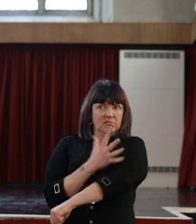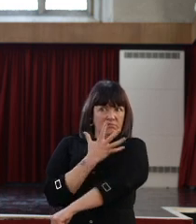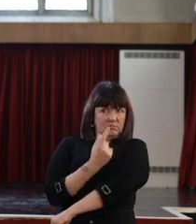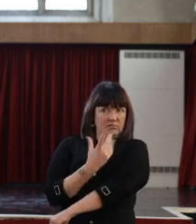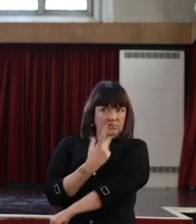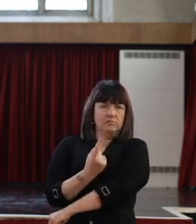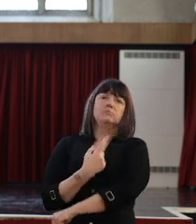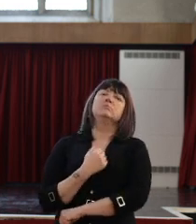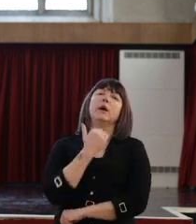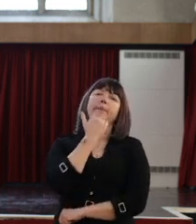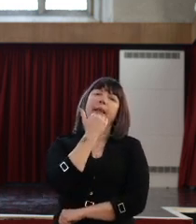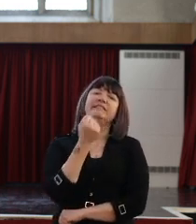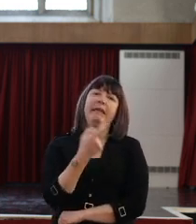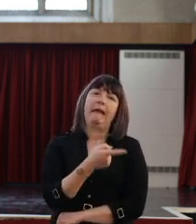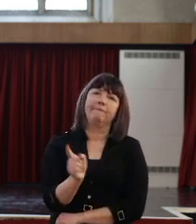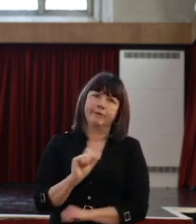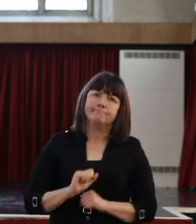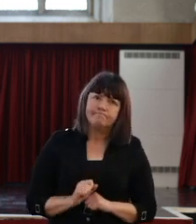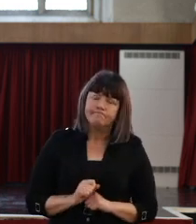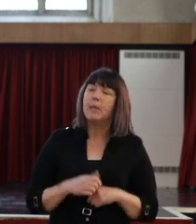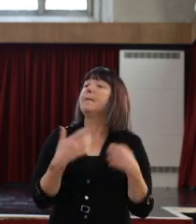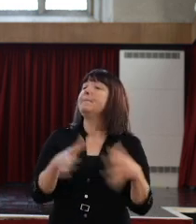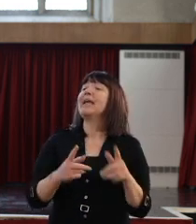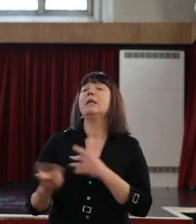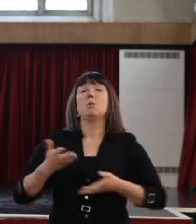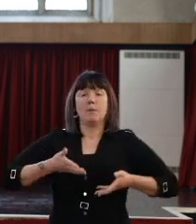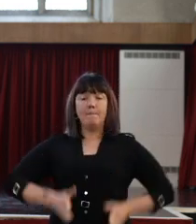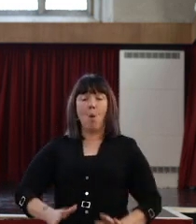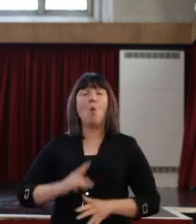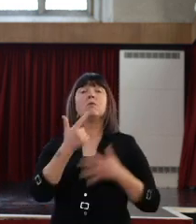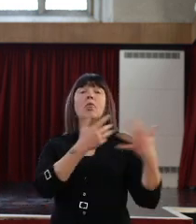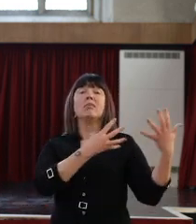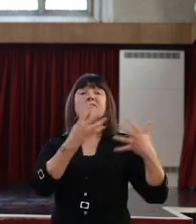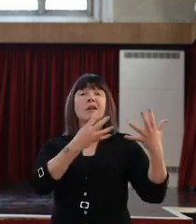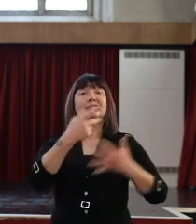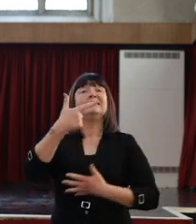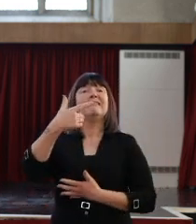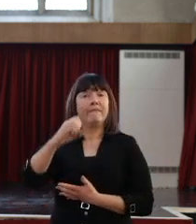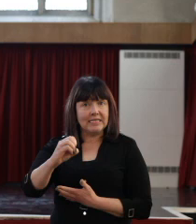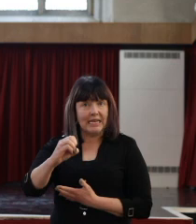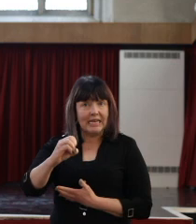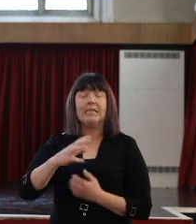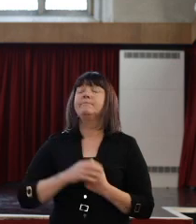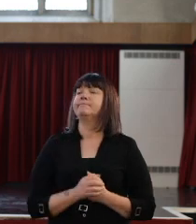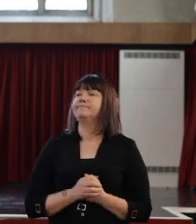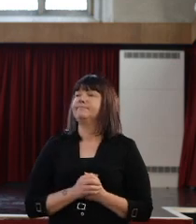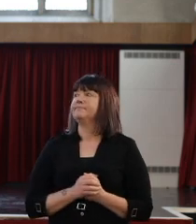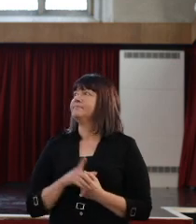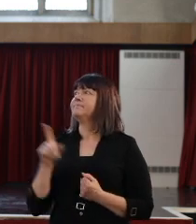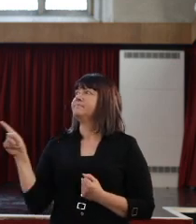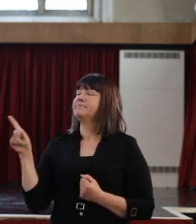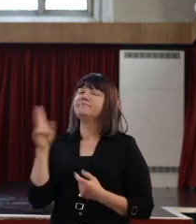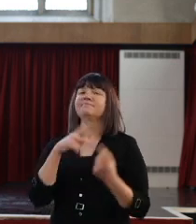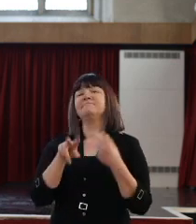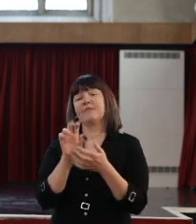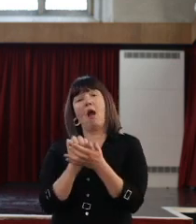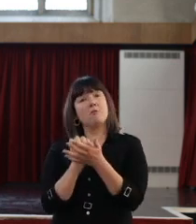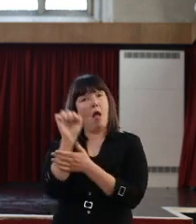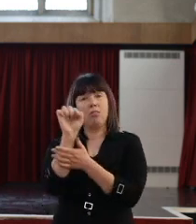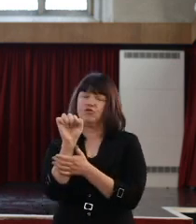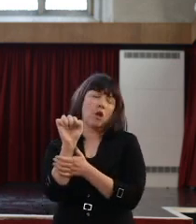in 1970, and in East Anglia in the 1970s, there wasn't much culture without the word agri in front of